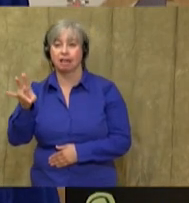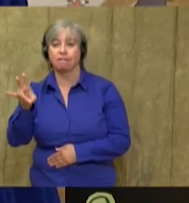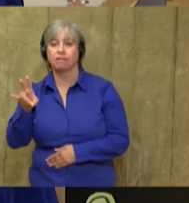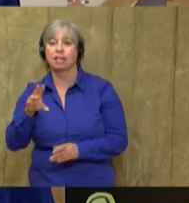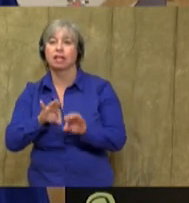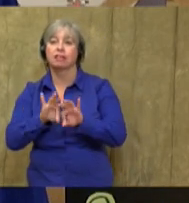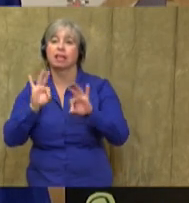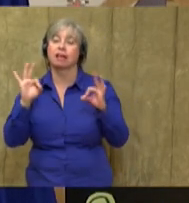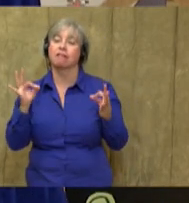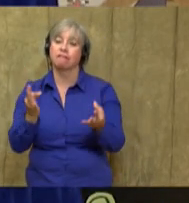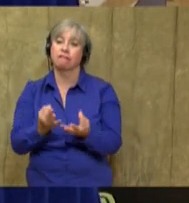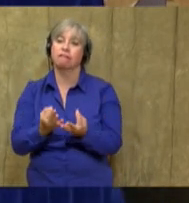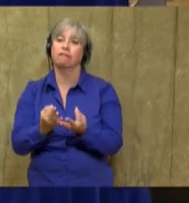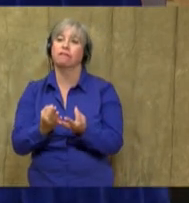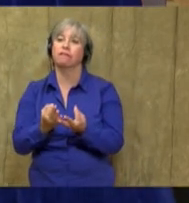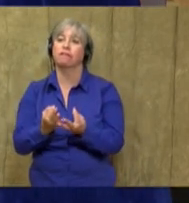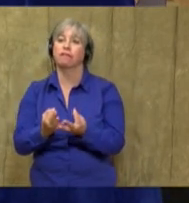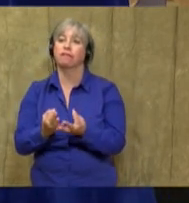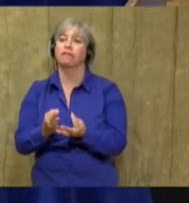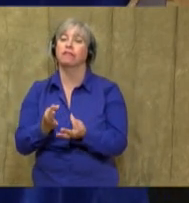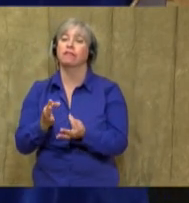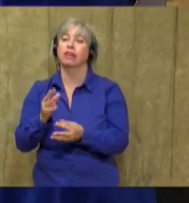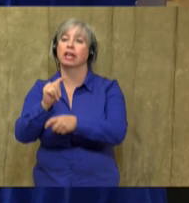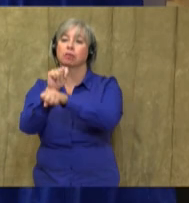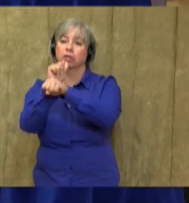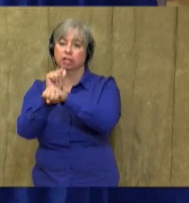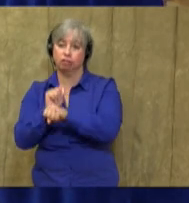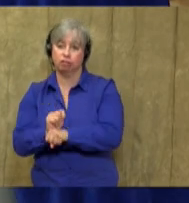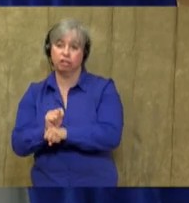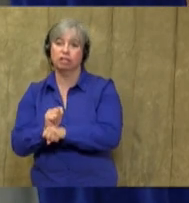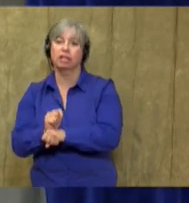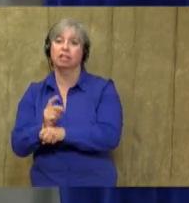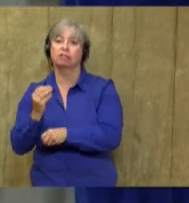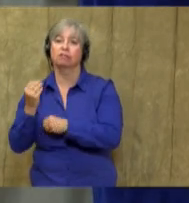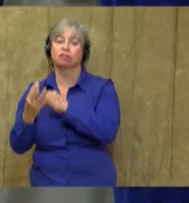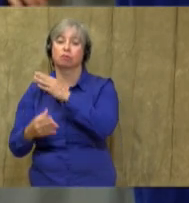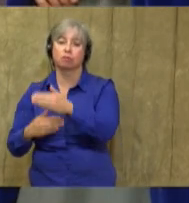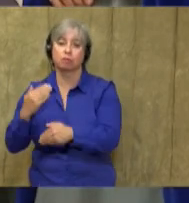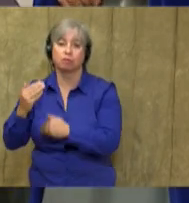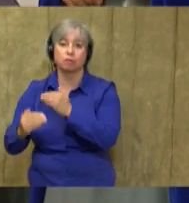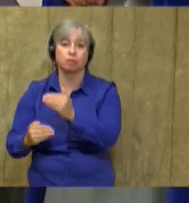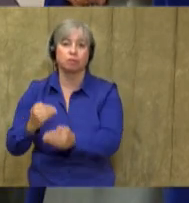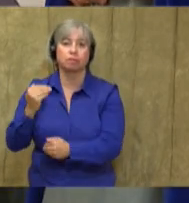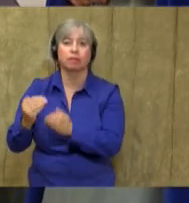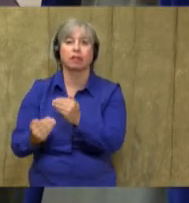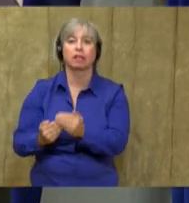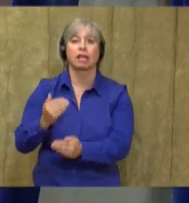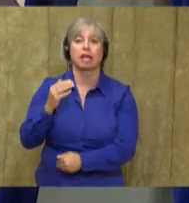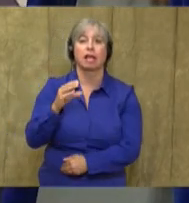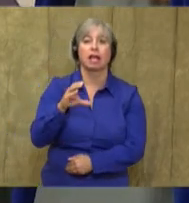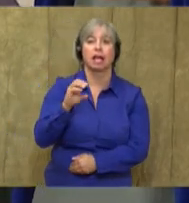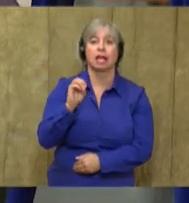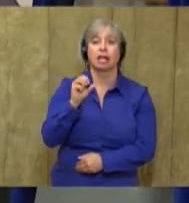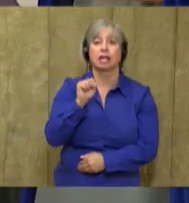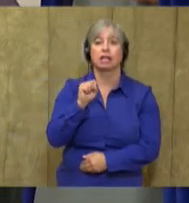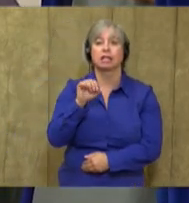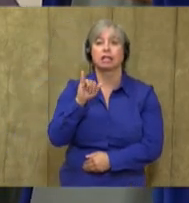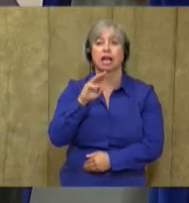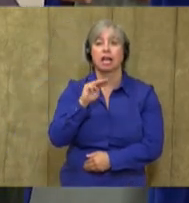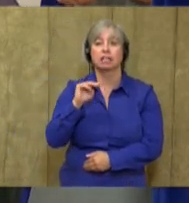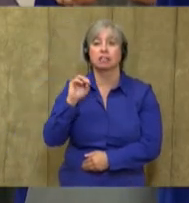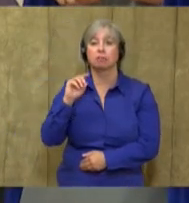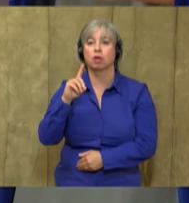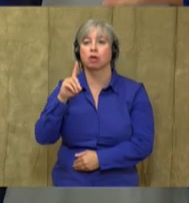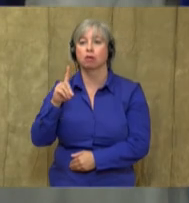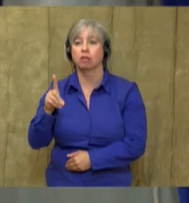family era that's going to last for many, many generations. Cosimo de' Medici is going to inherit the